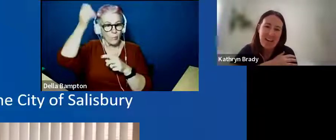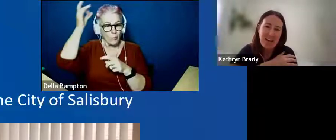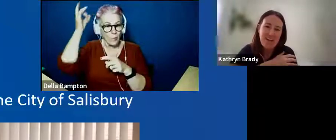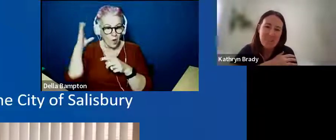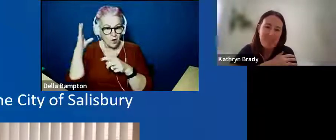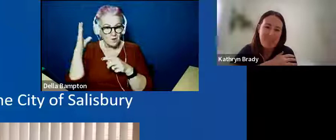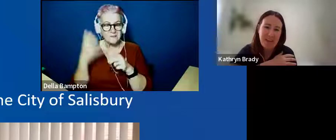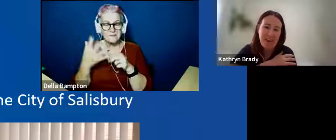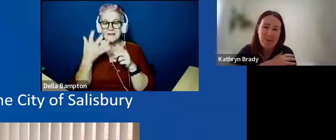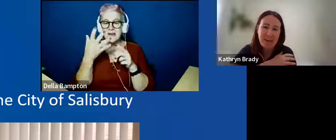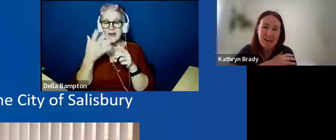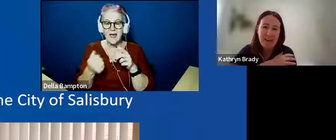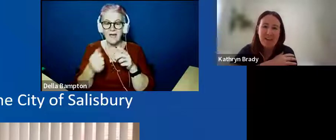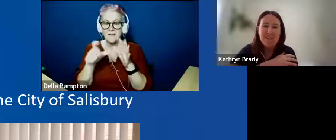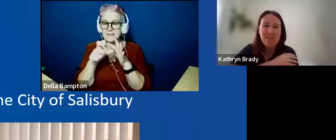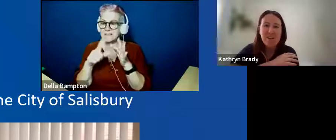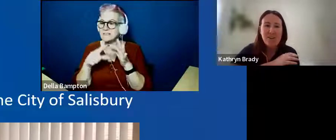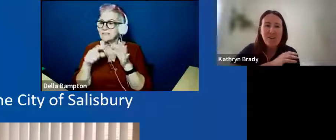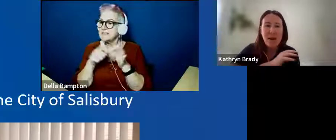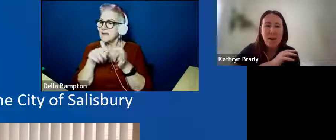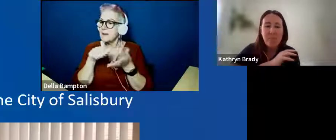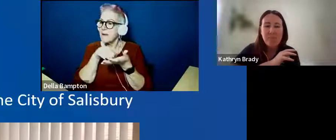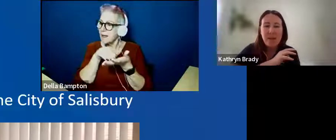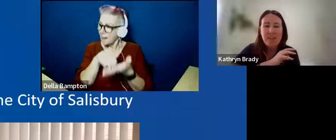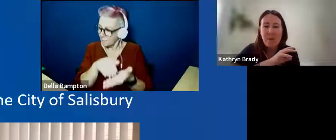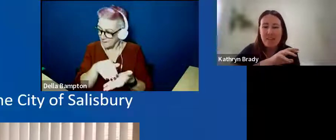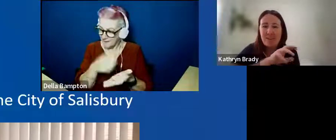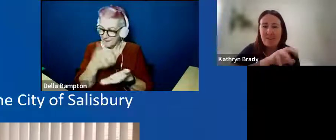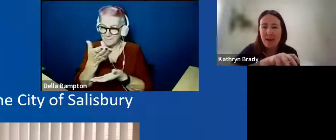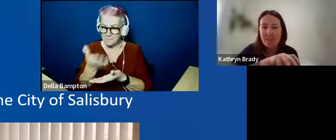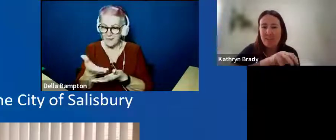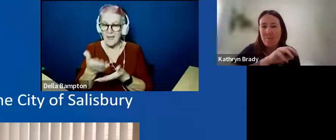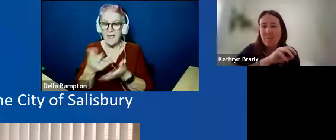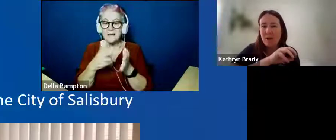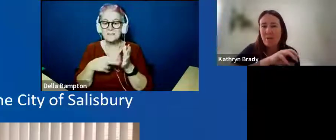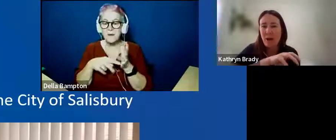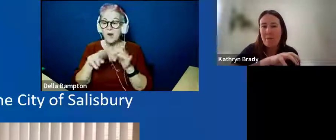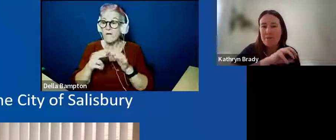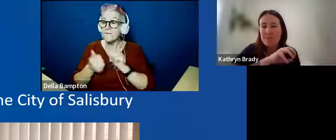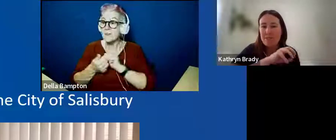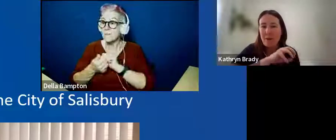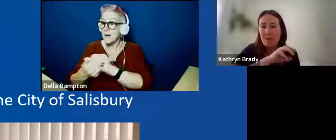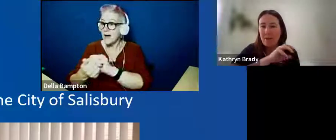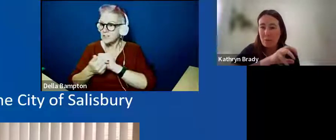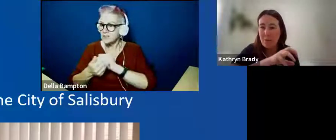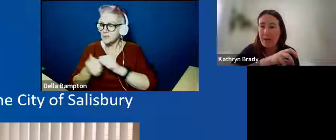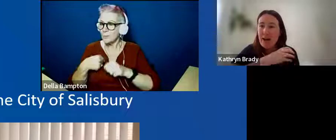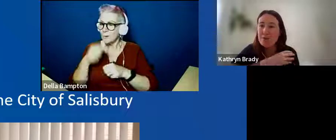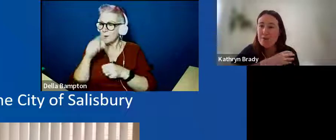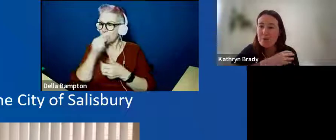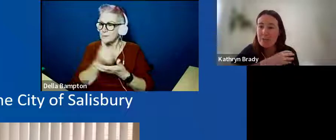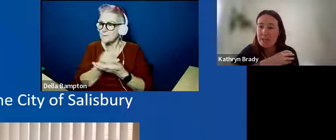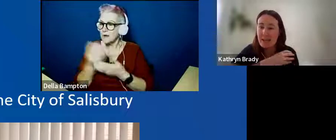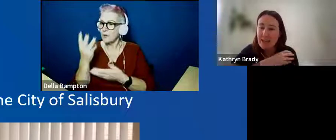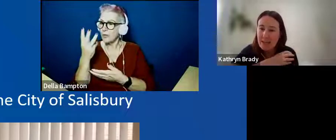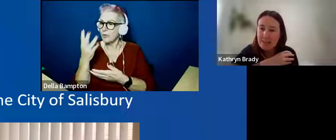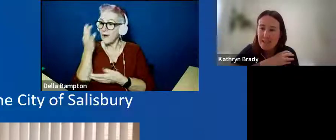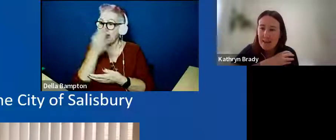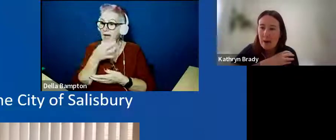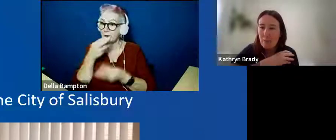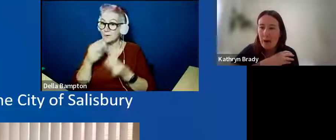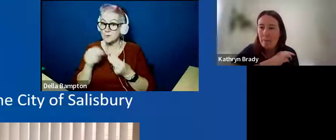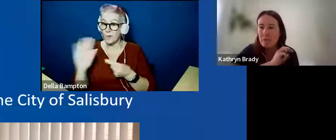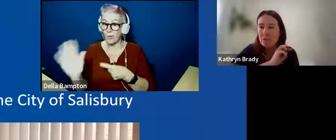also had Deb there helping. So as part of the partnership, we were able to spend 3 hours with these